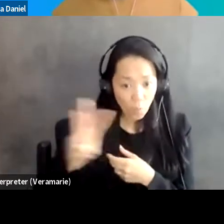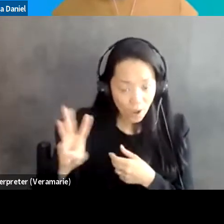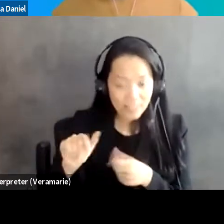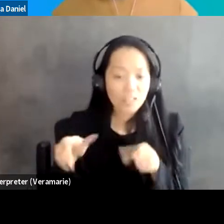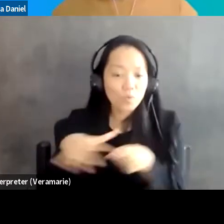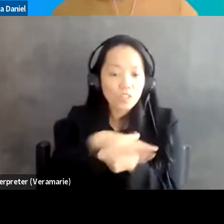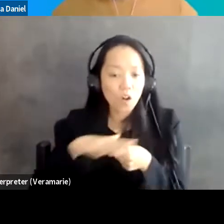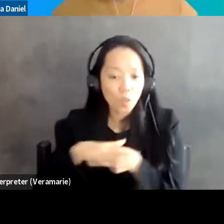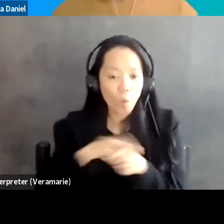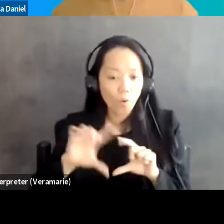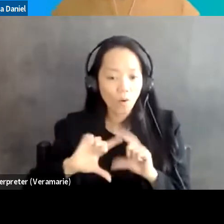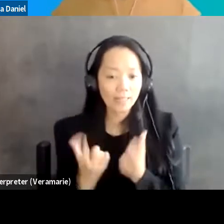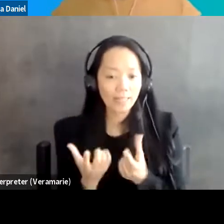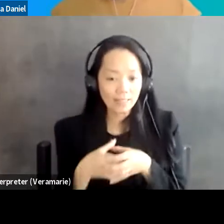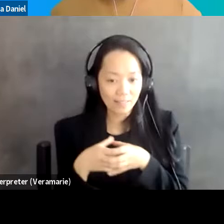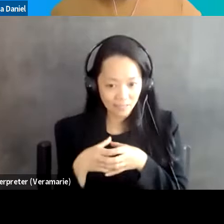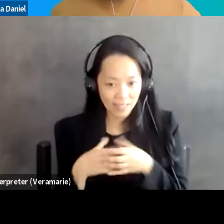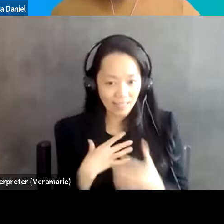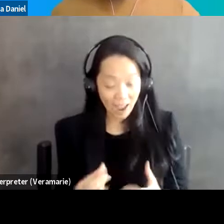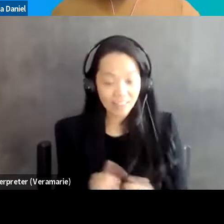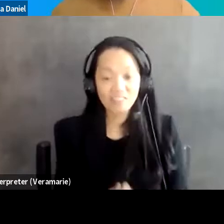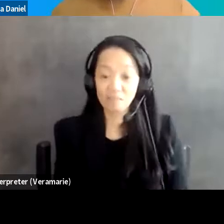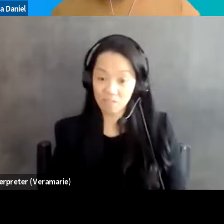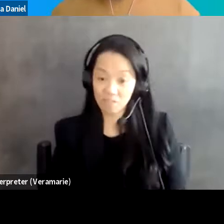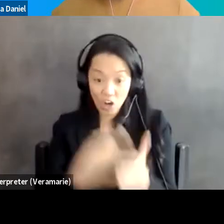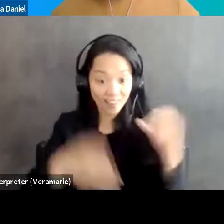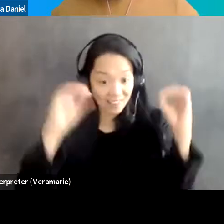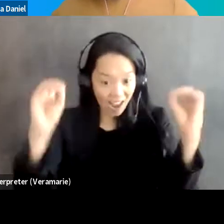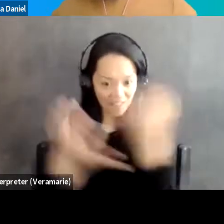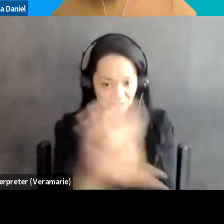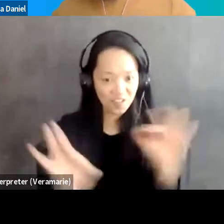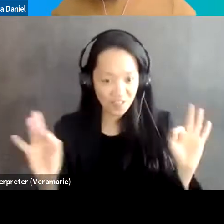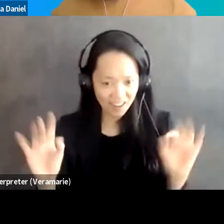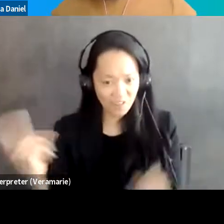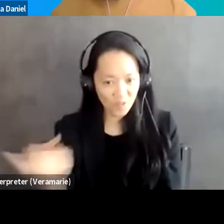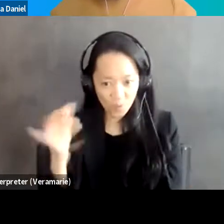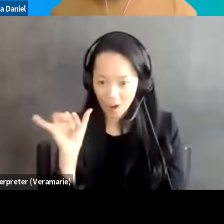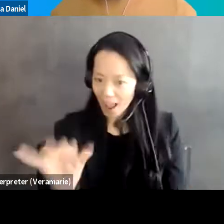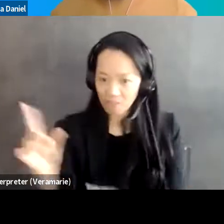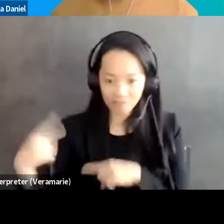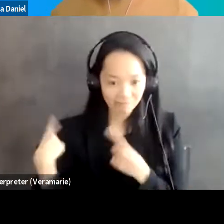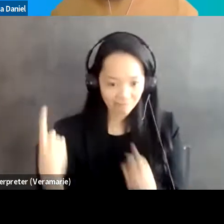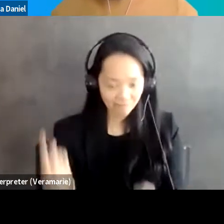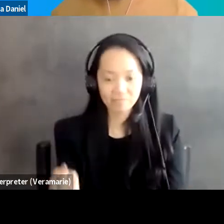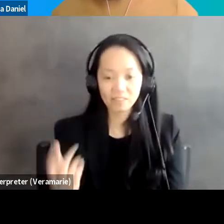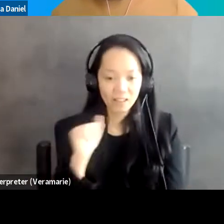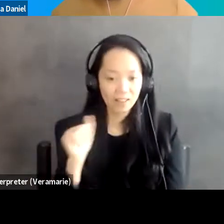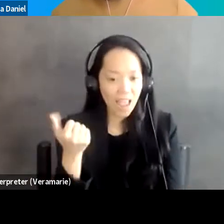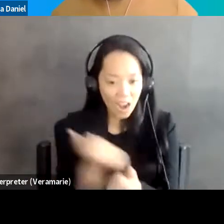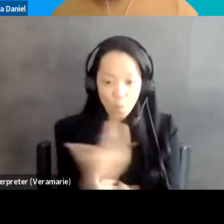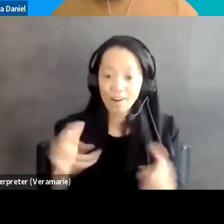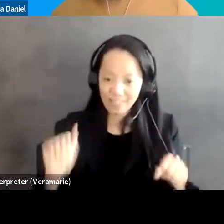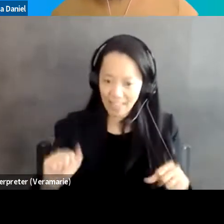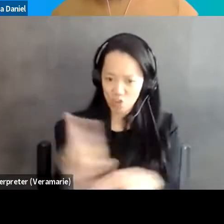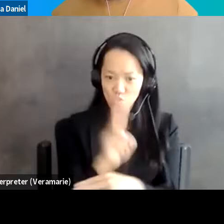local league. The site is free and it will forever be free. The whole ethos of the tool is that anyone and everyone can